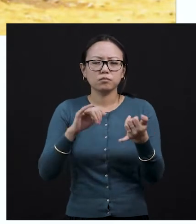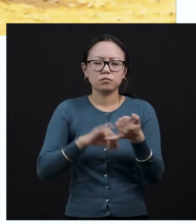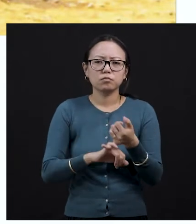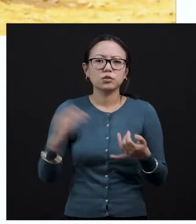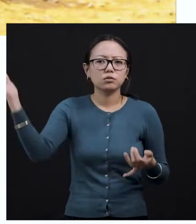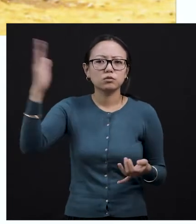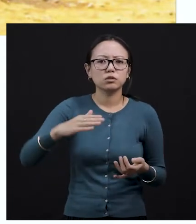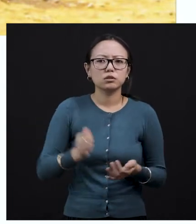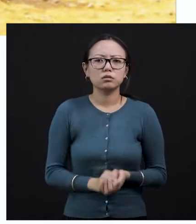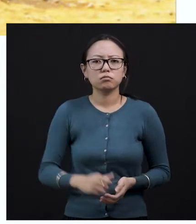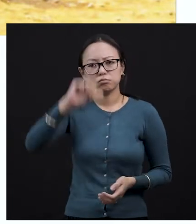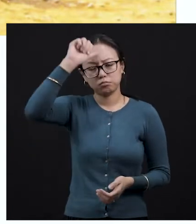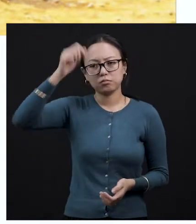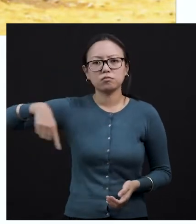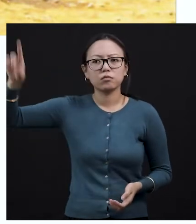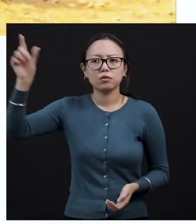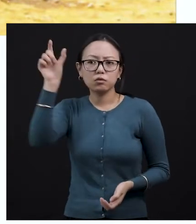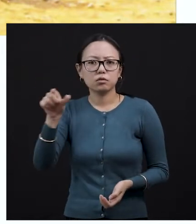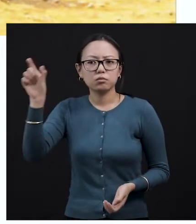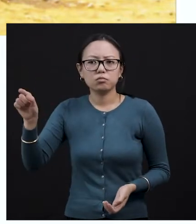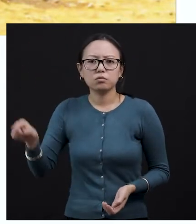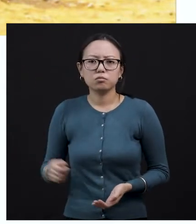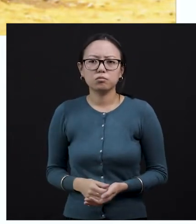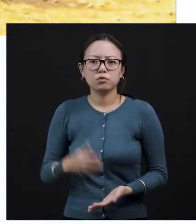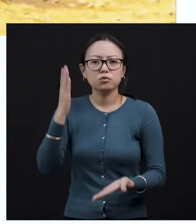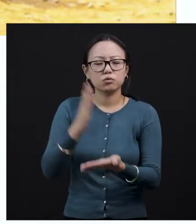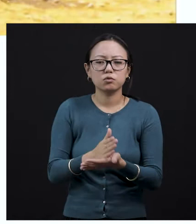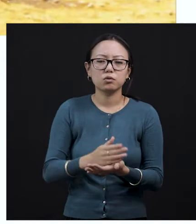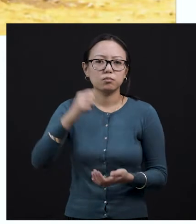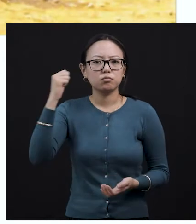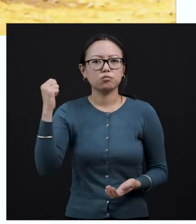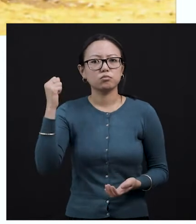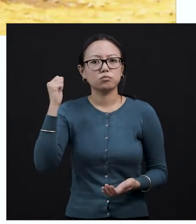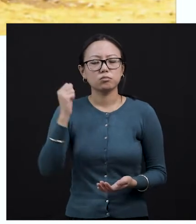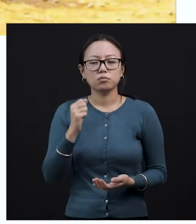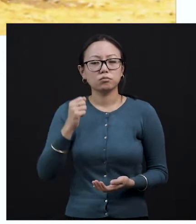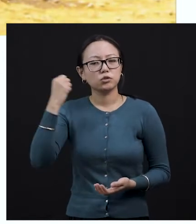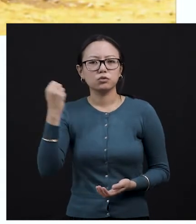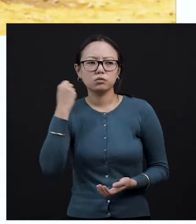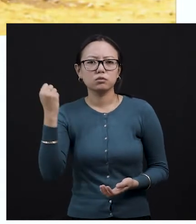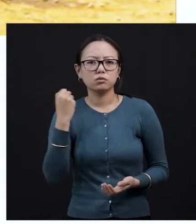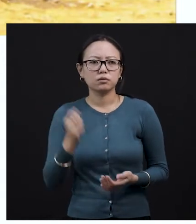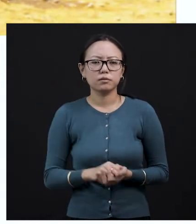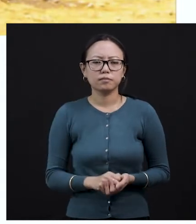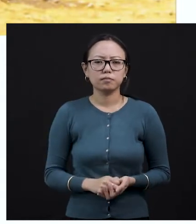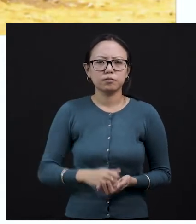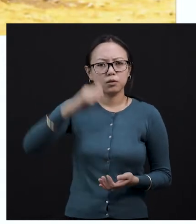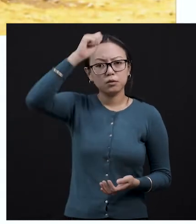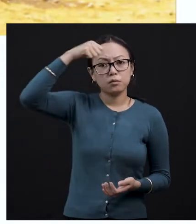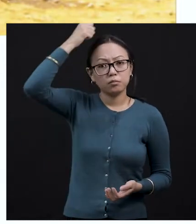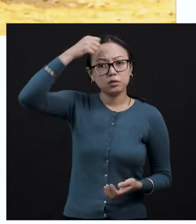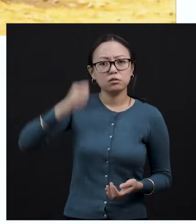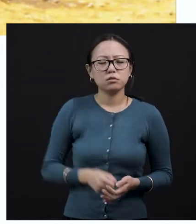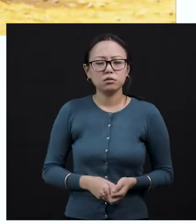The original inhabitants, the Indians who were living in Punjab that time, they tried to stop them,